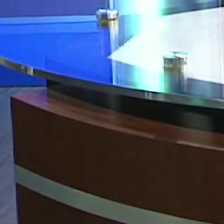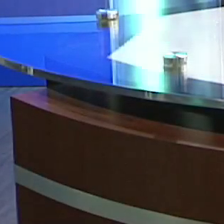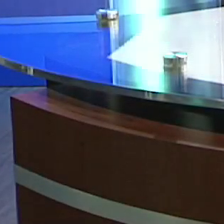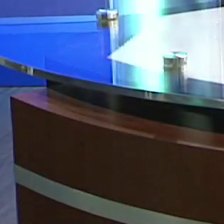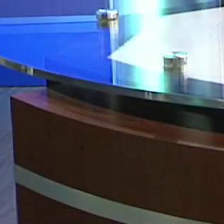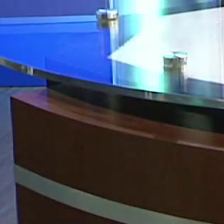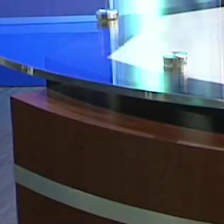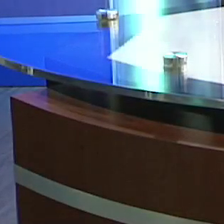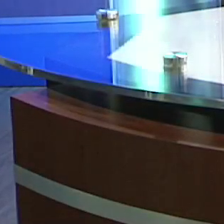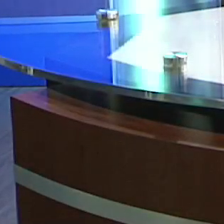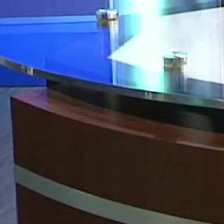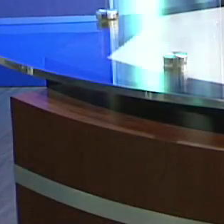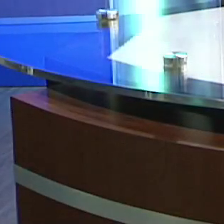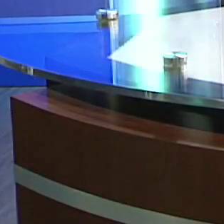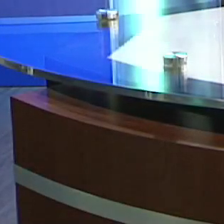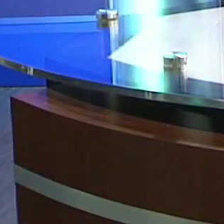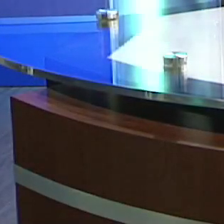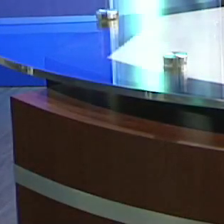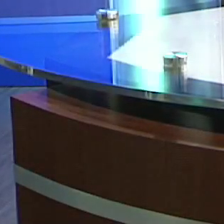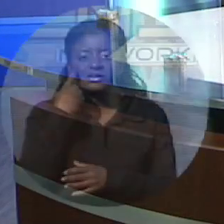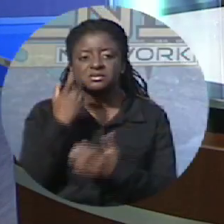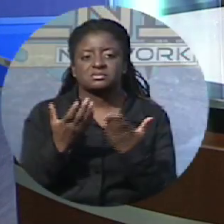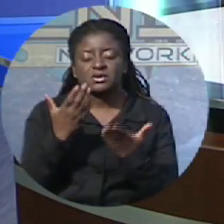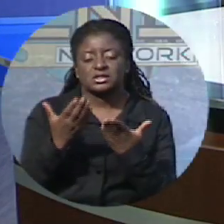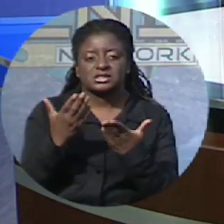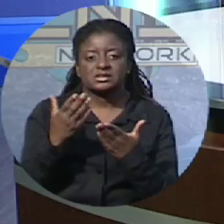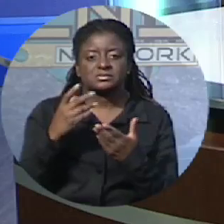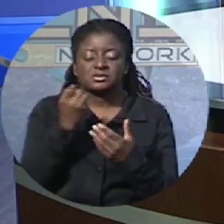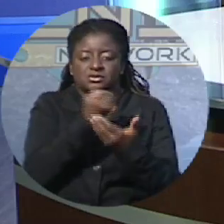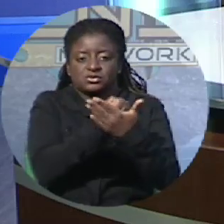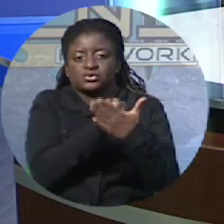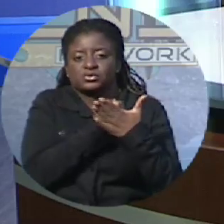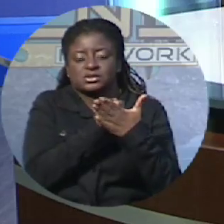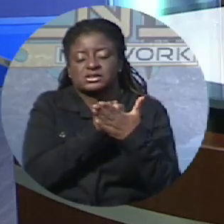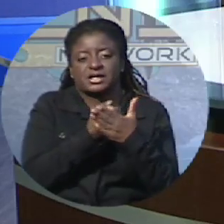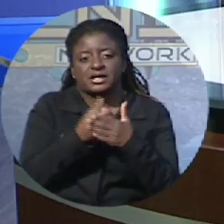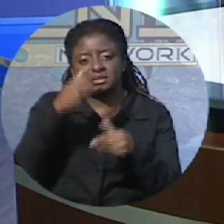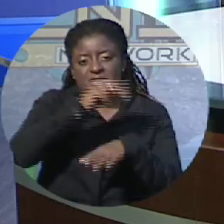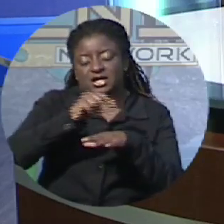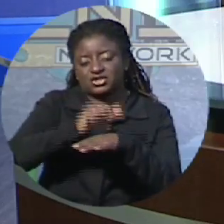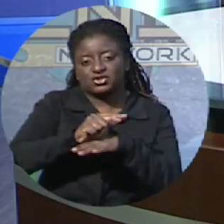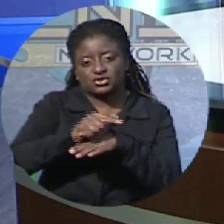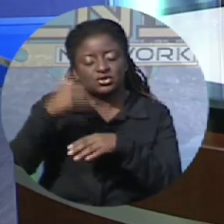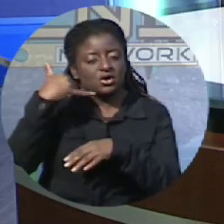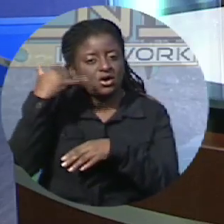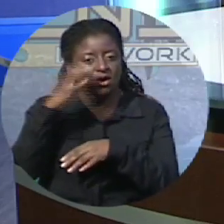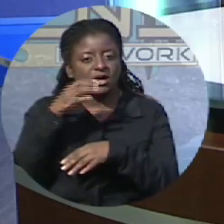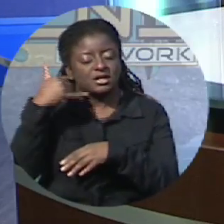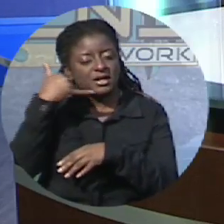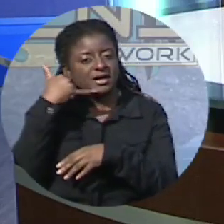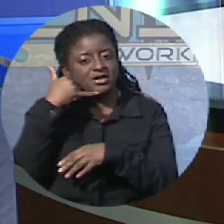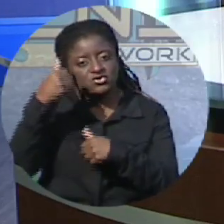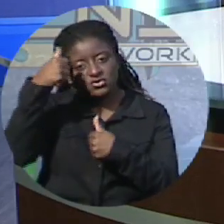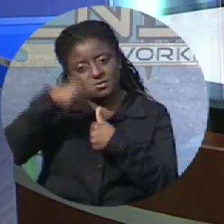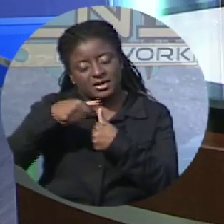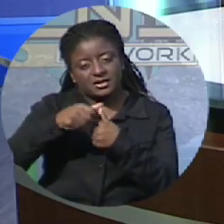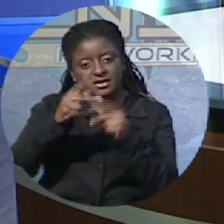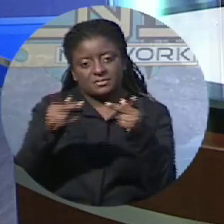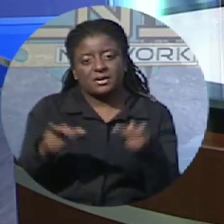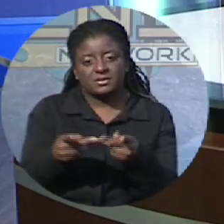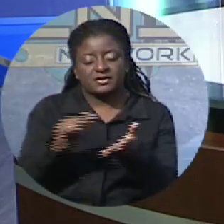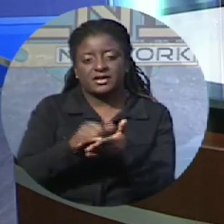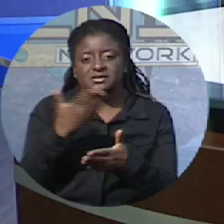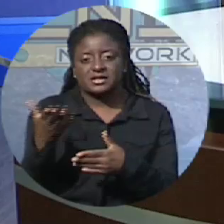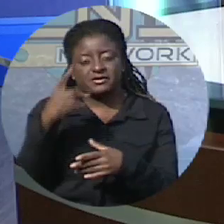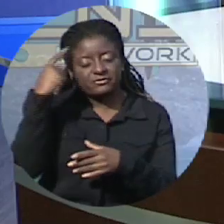In light of two recent apparent suicides, the National Hotline is reminding the public that it is an operation for anyone who needs